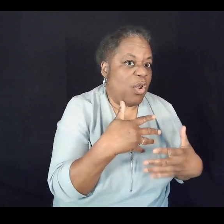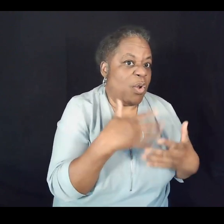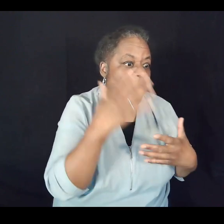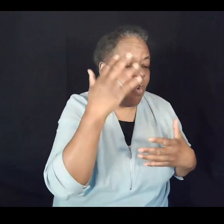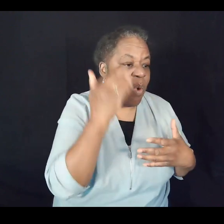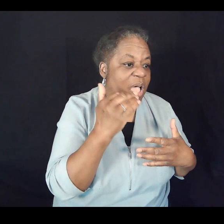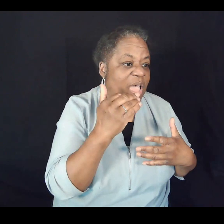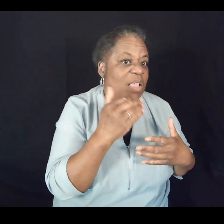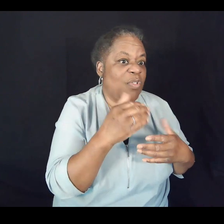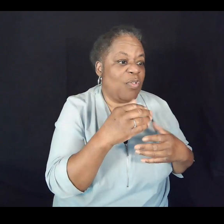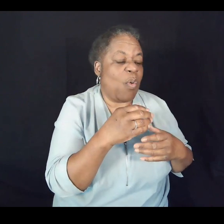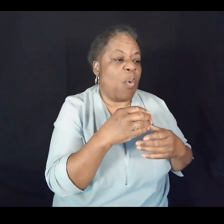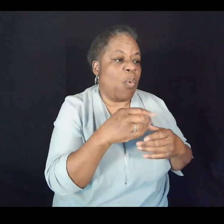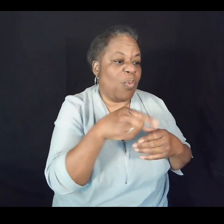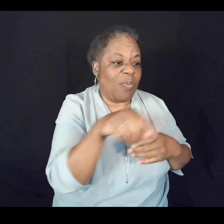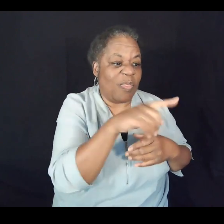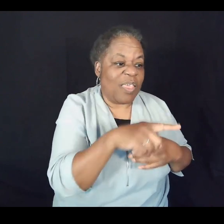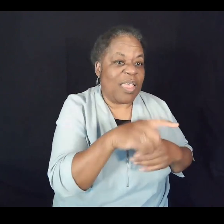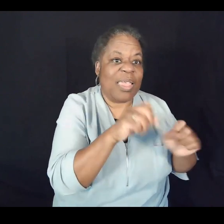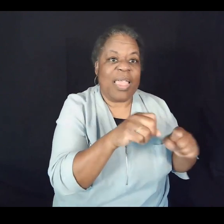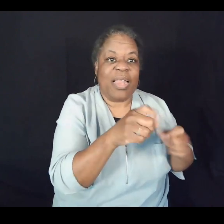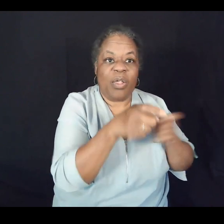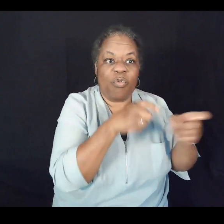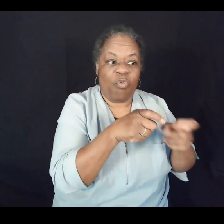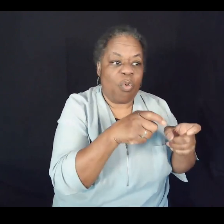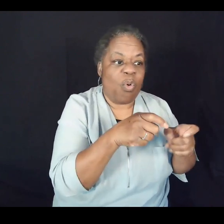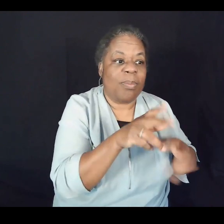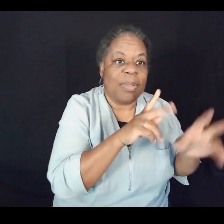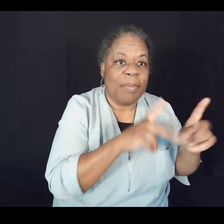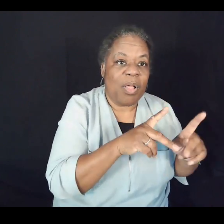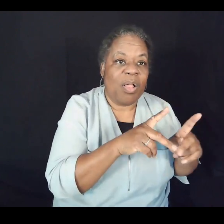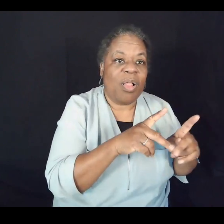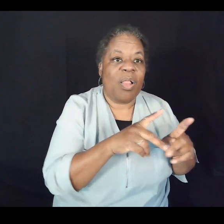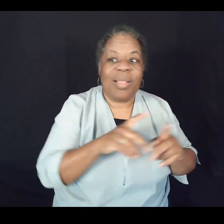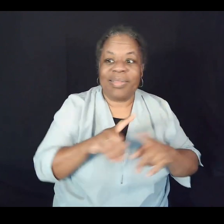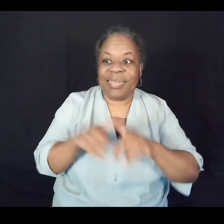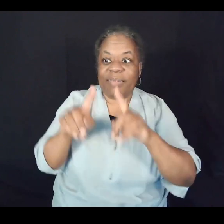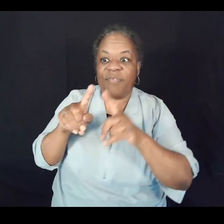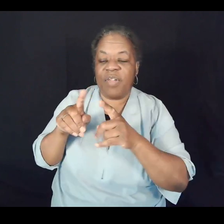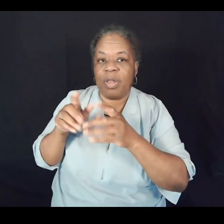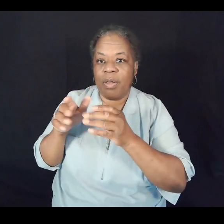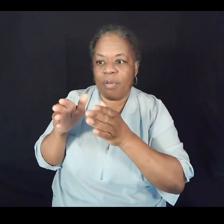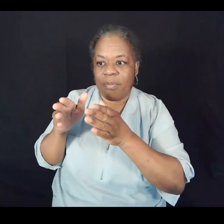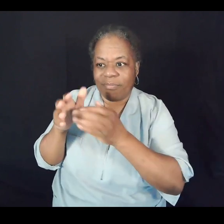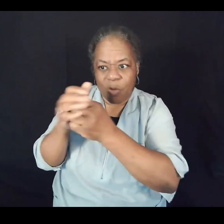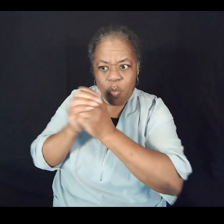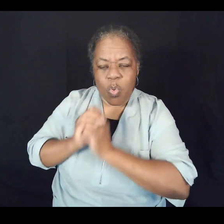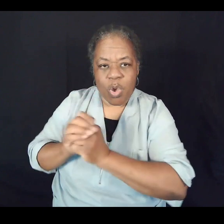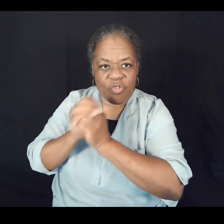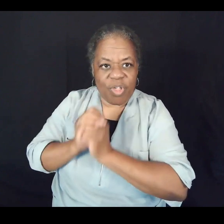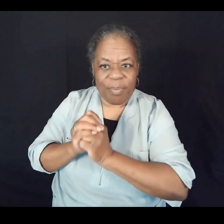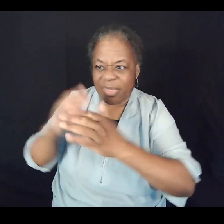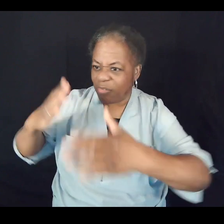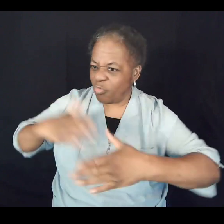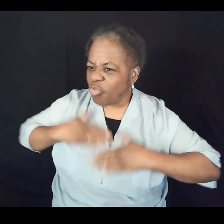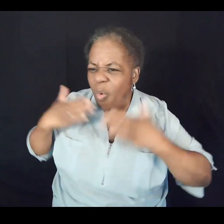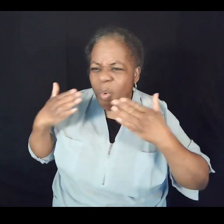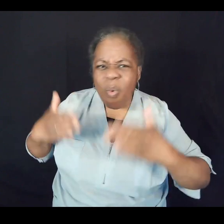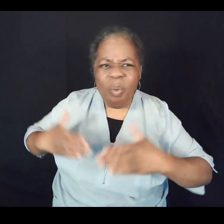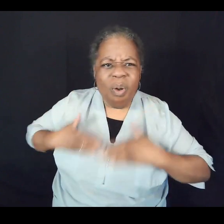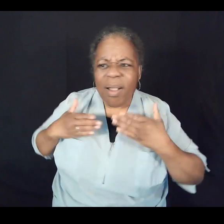vision, he's describing a different type of worship. There's joy in this worship, someone who is worthy of